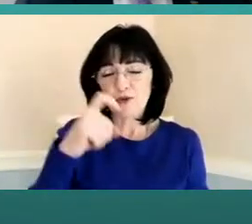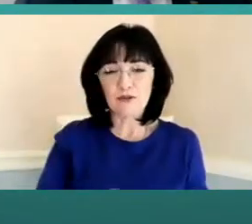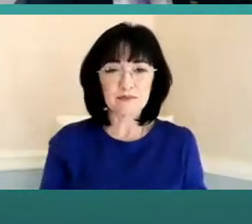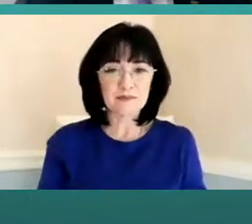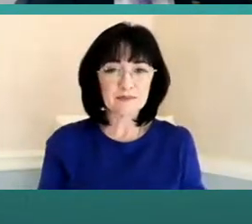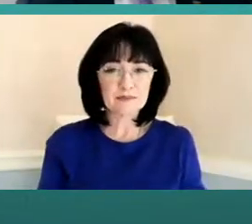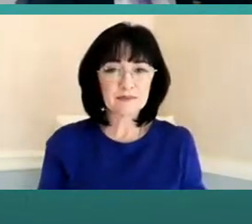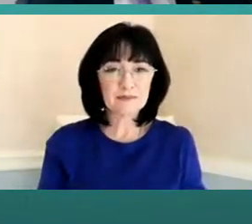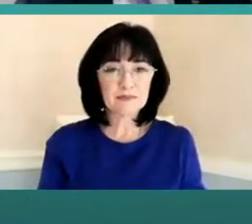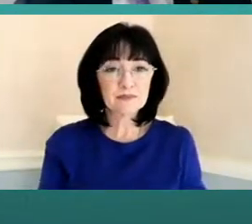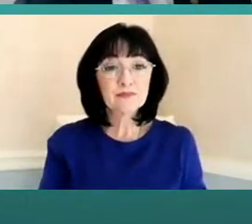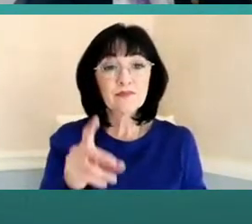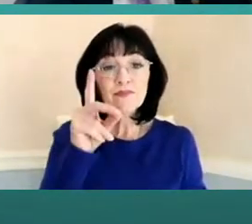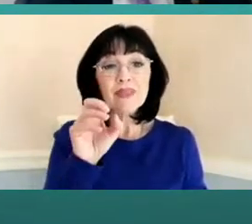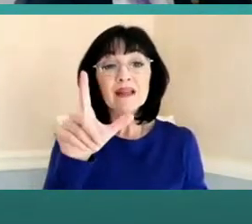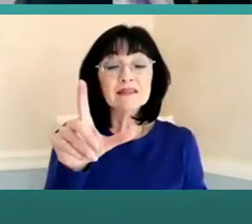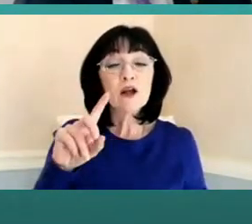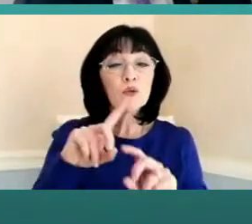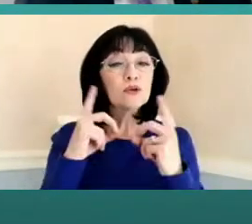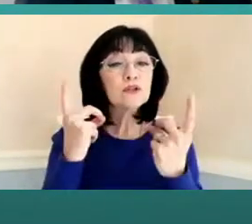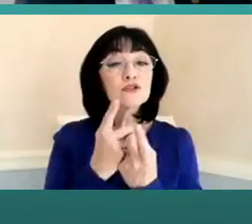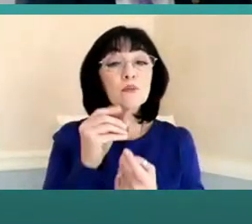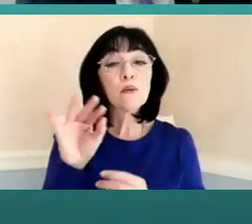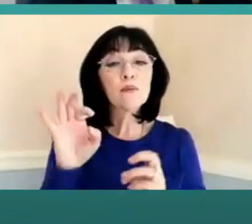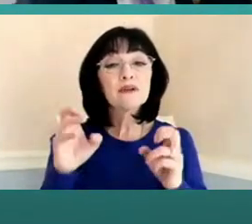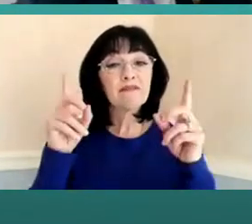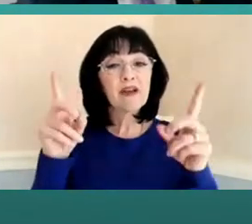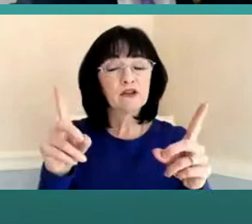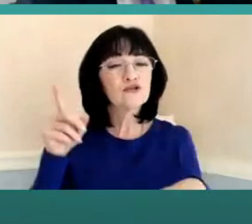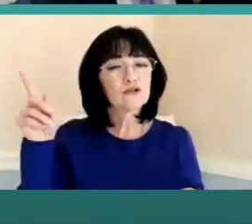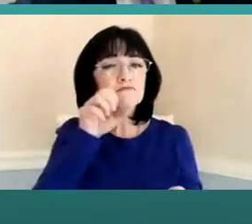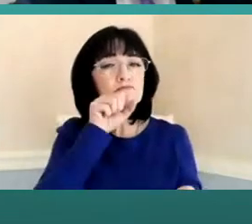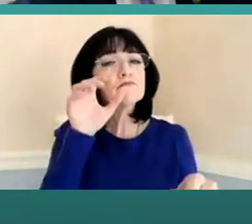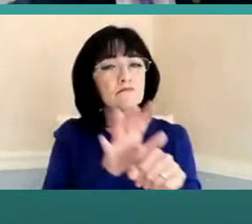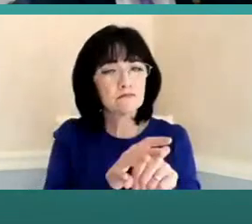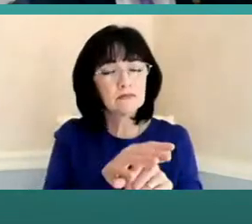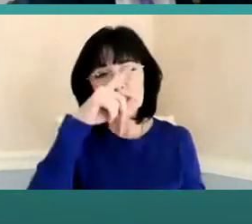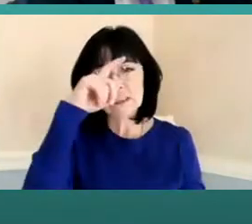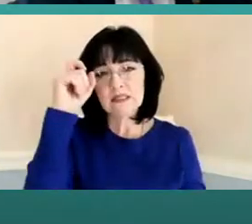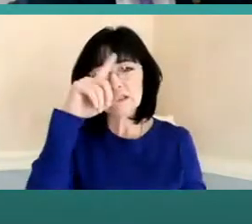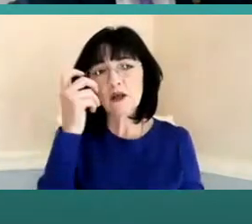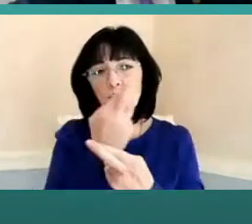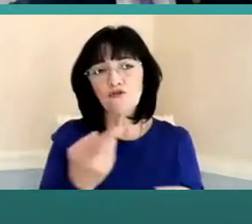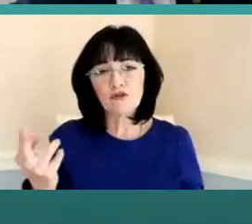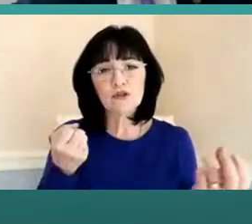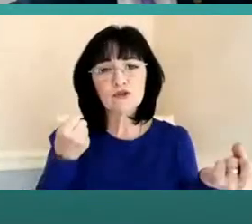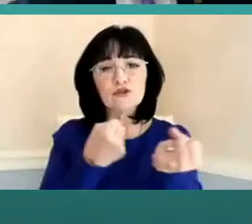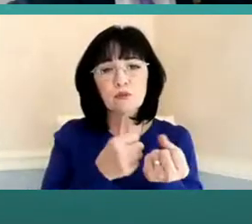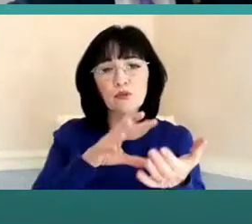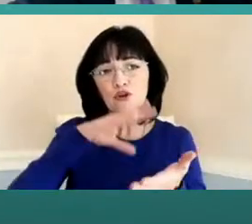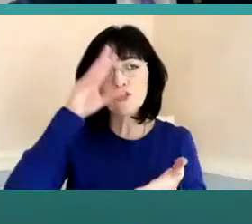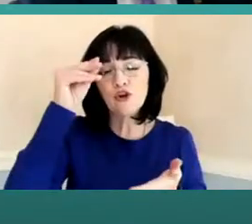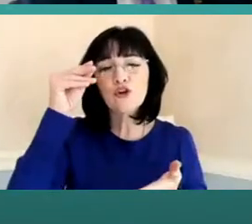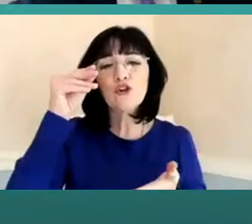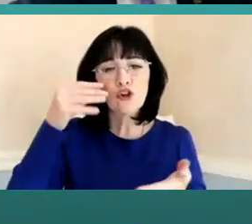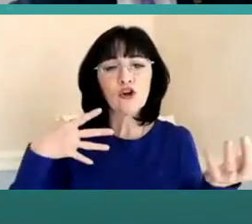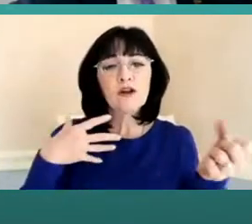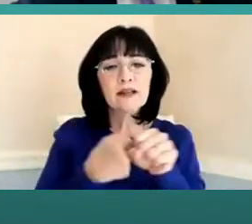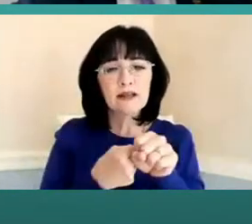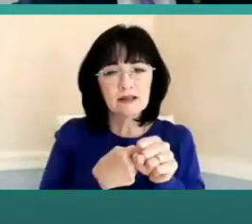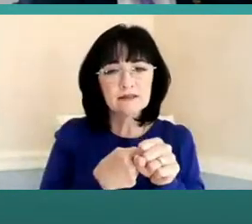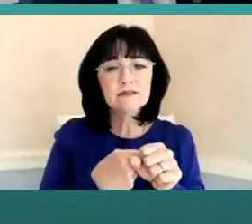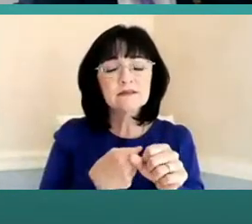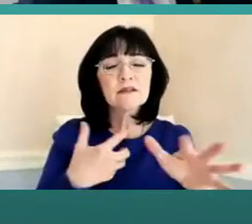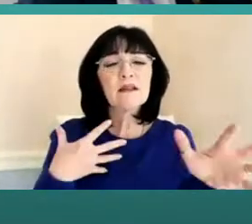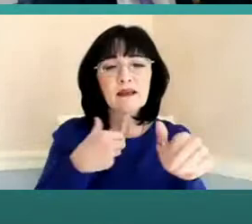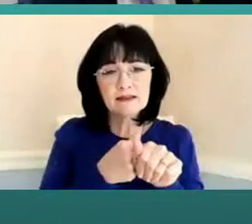The Delaware Department of Education is dedicated to providing summer resources to support learning acceleration for students in literacy